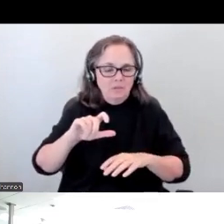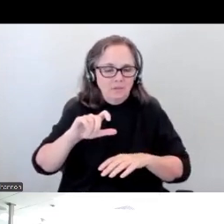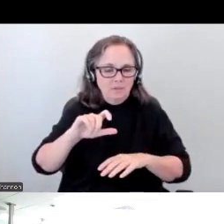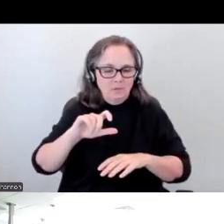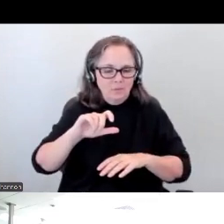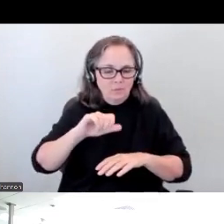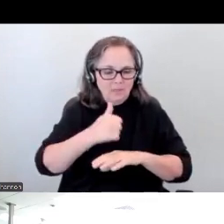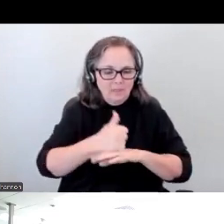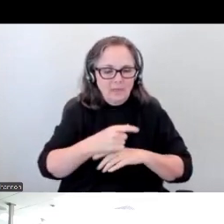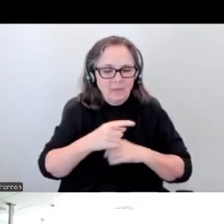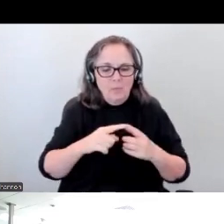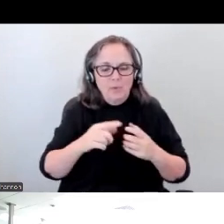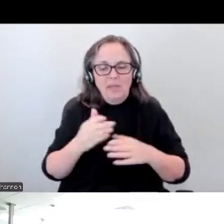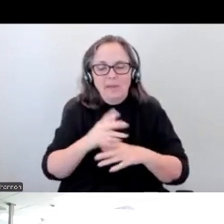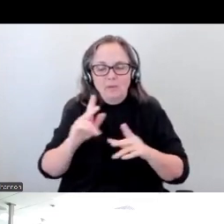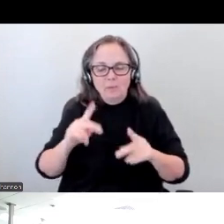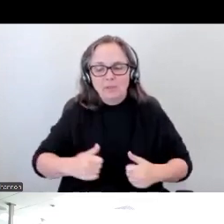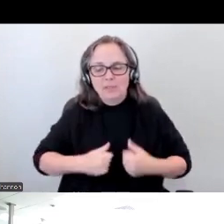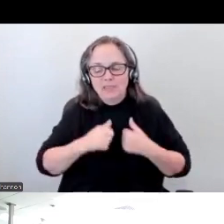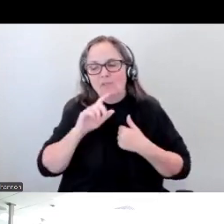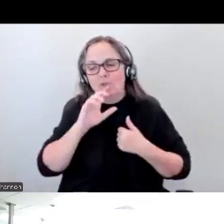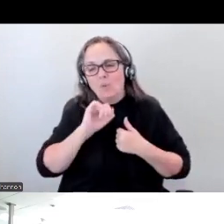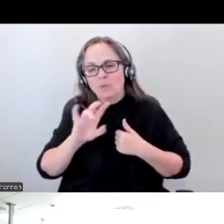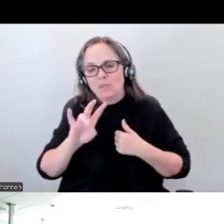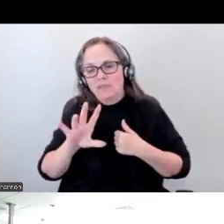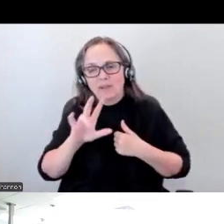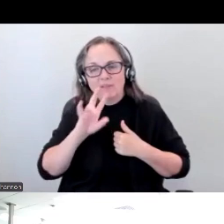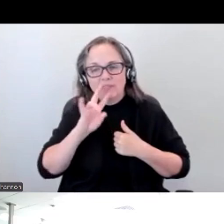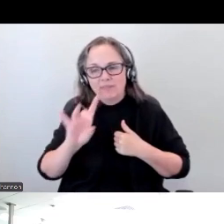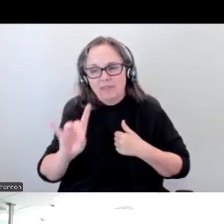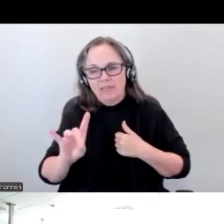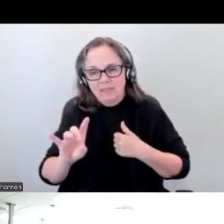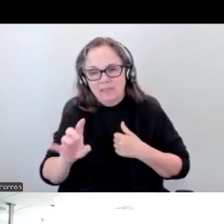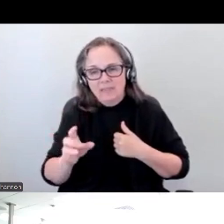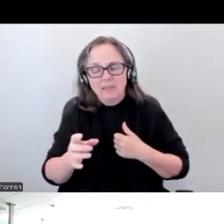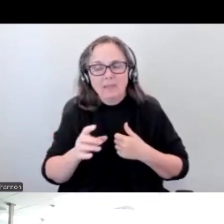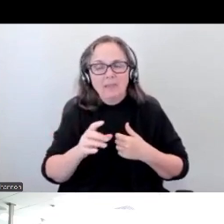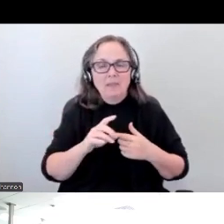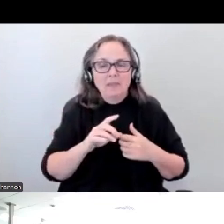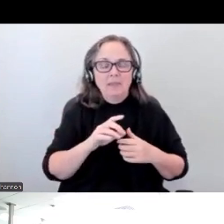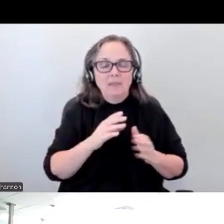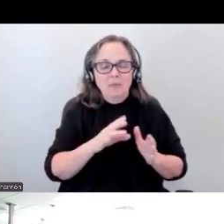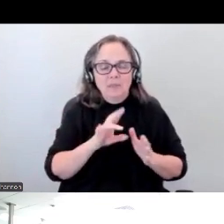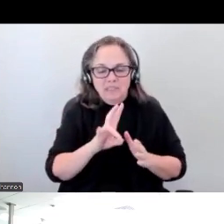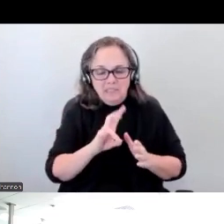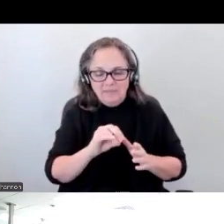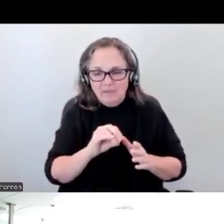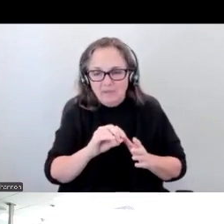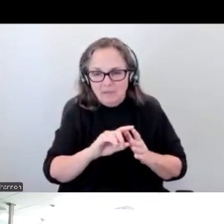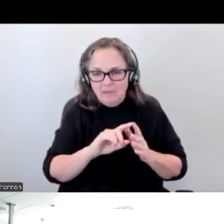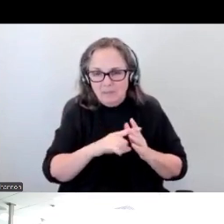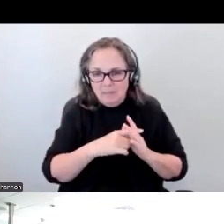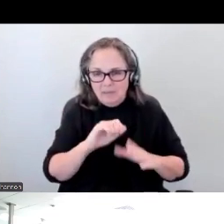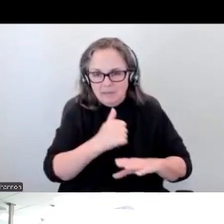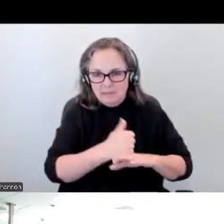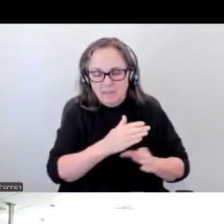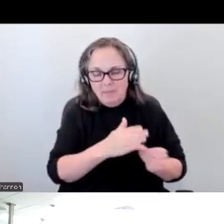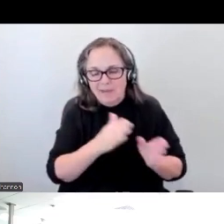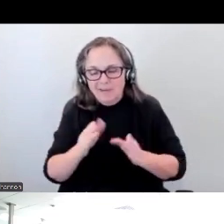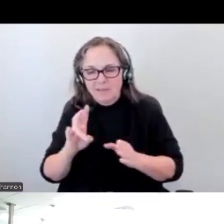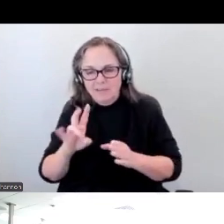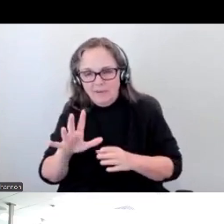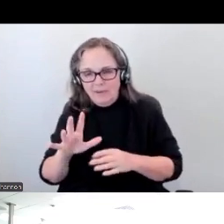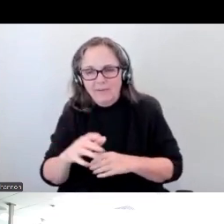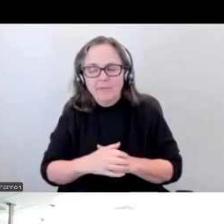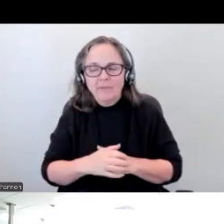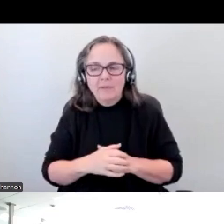was about 77, 78 in the United States. So essentially, initially it was 70, then it was pushed out to 75. Our fastest